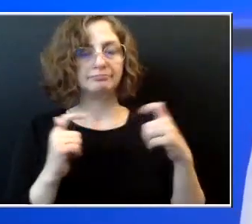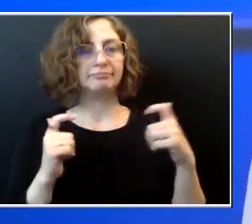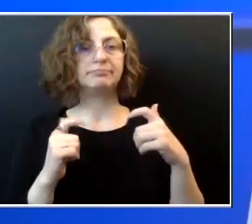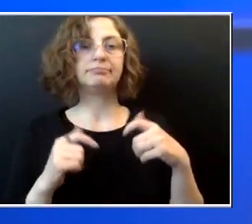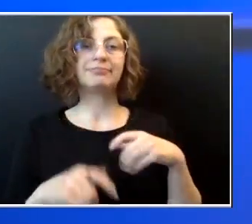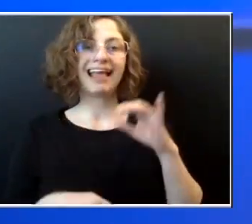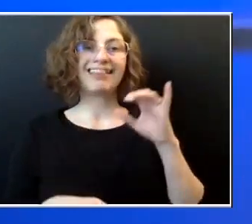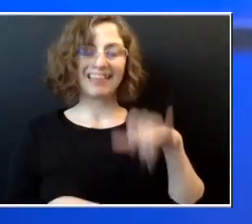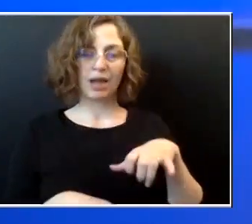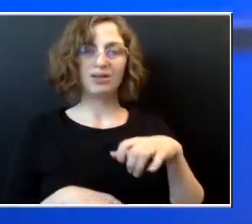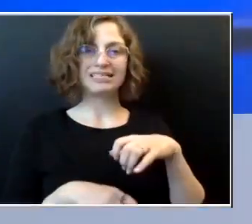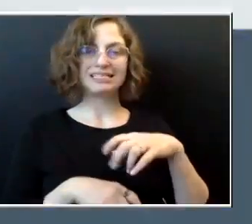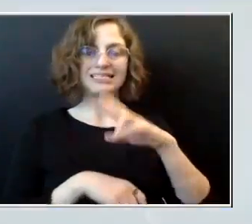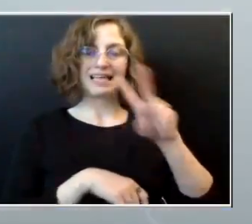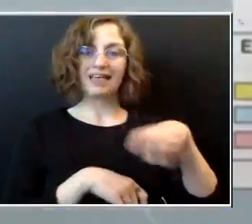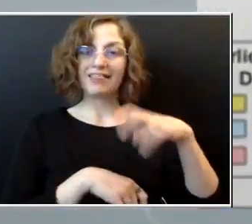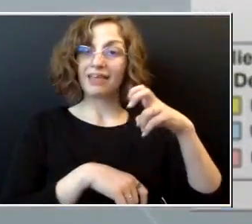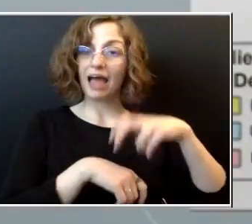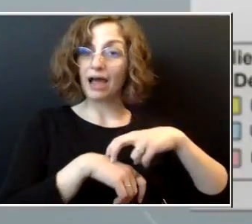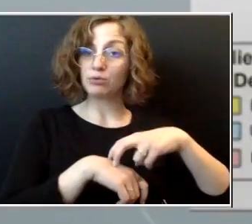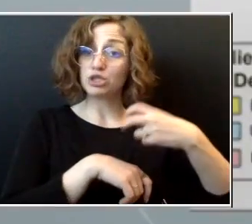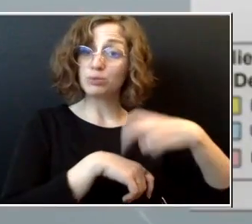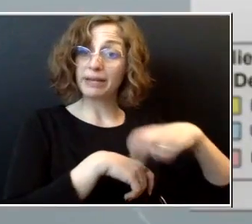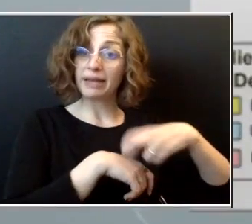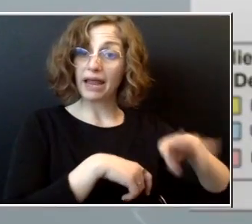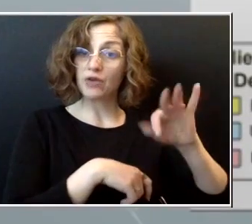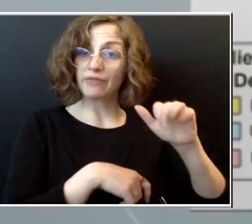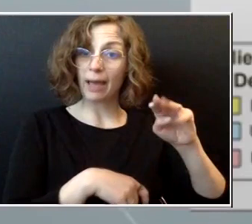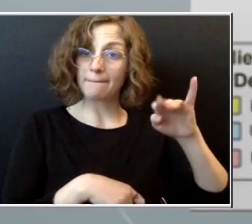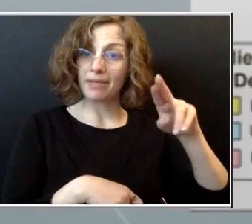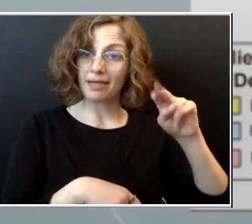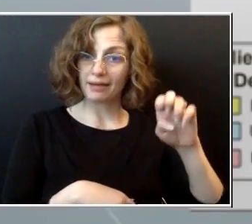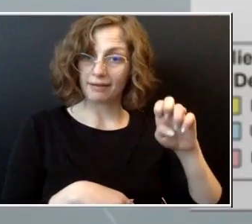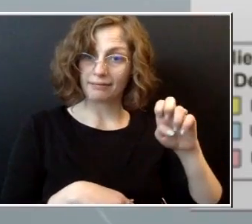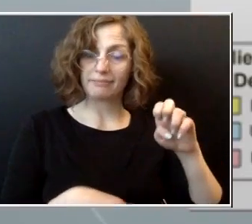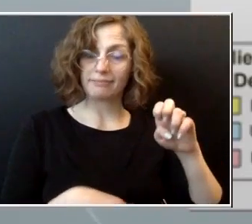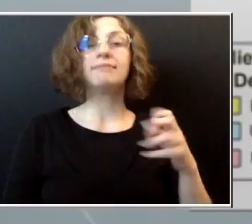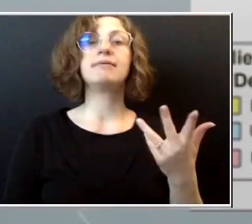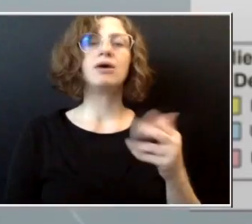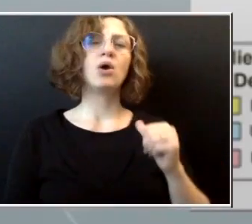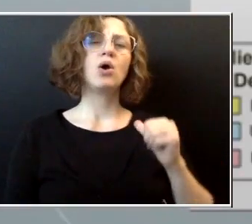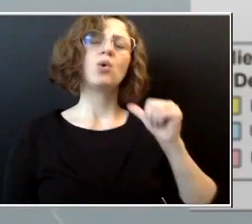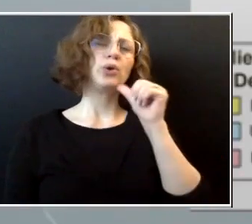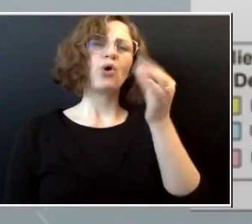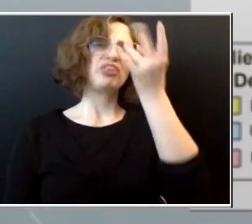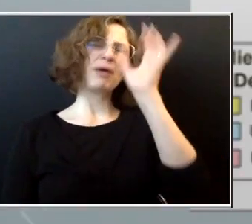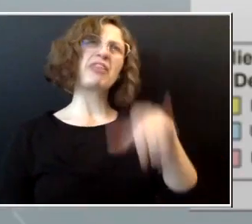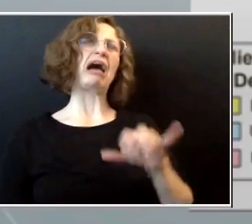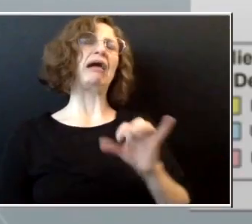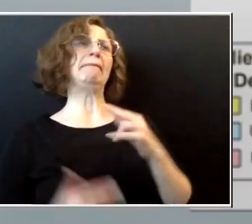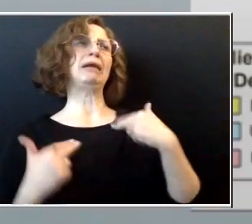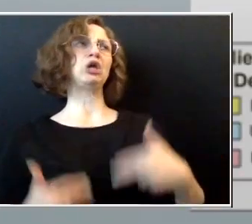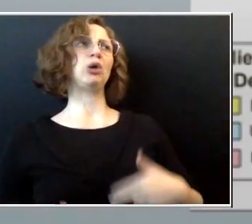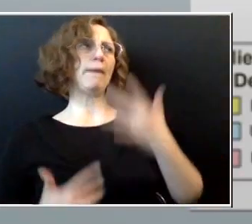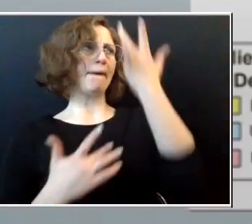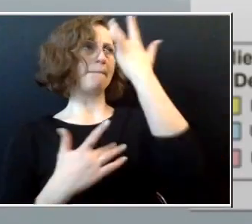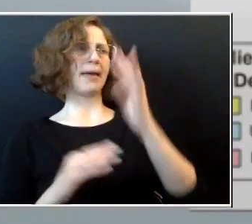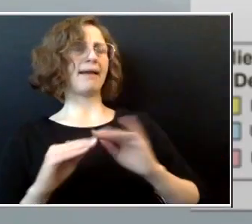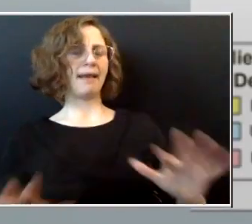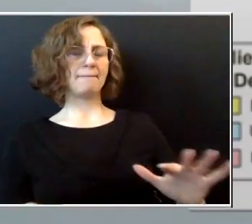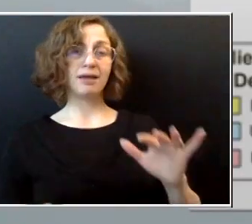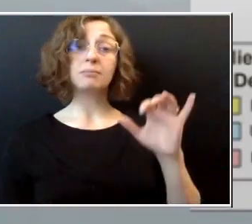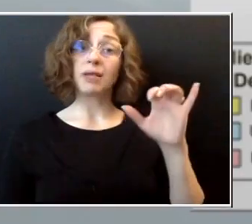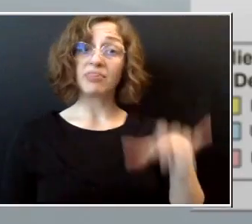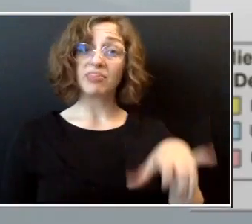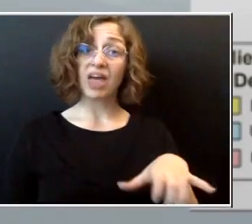Irish potato famine, which we don't think of as a human pandemic. But this is a map of the spread, pandemic spread of